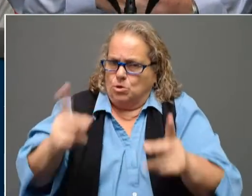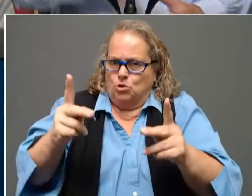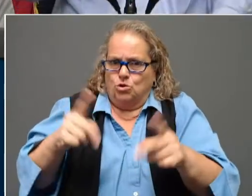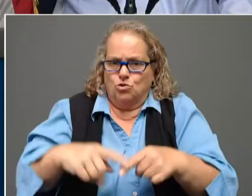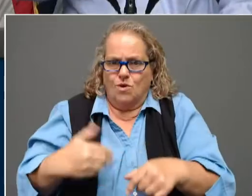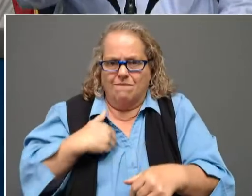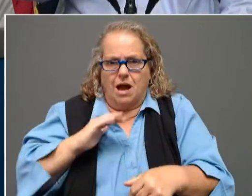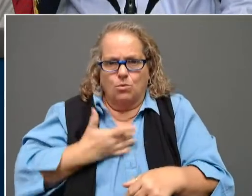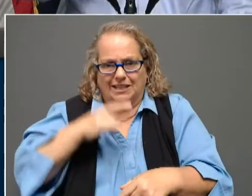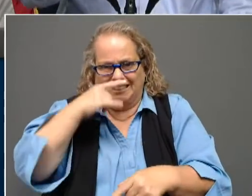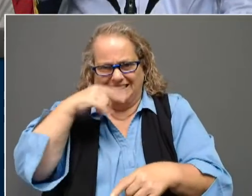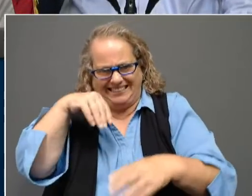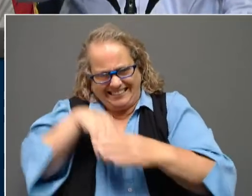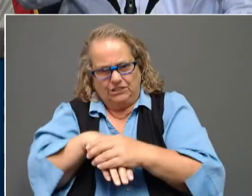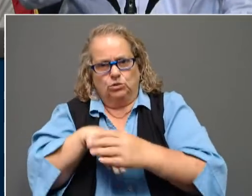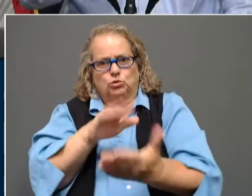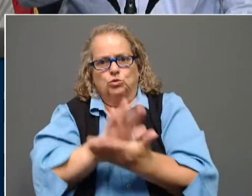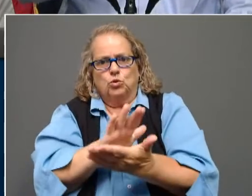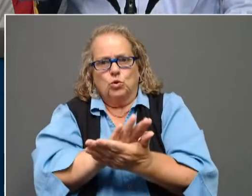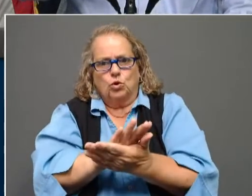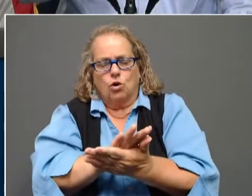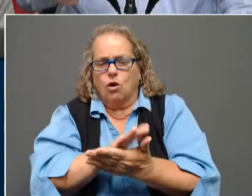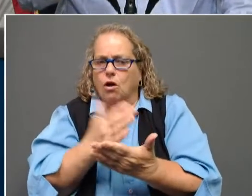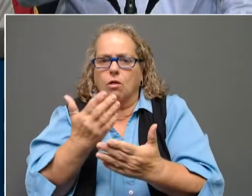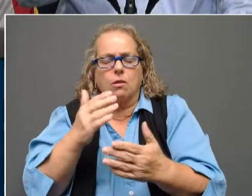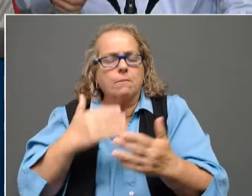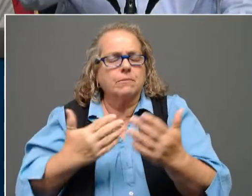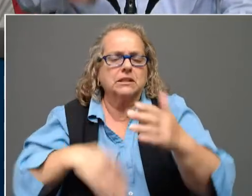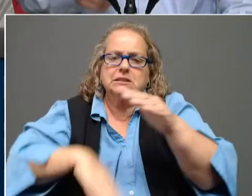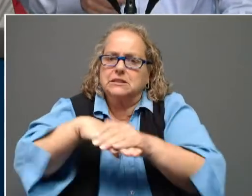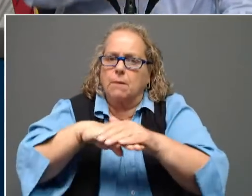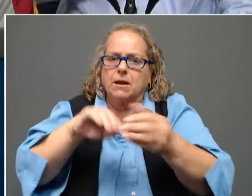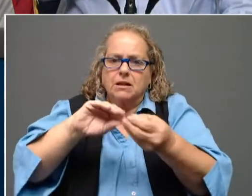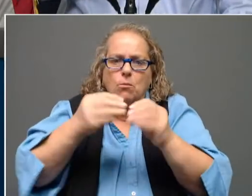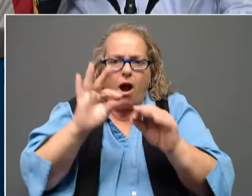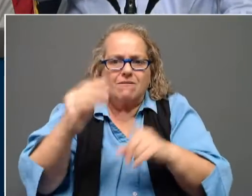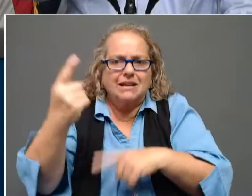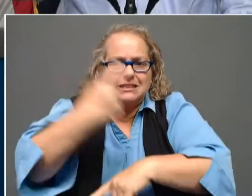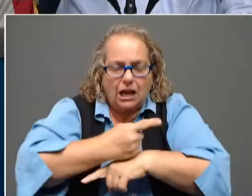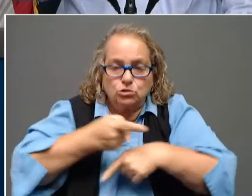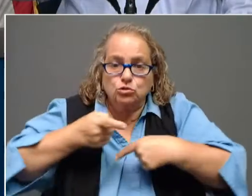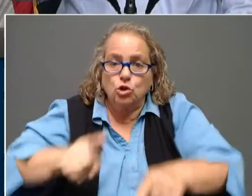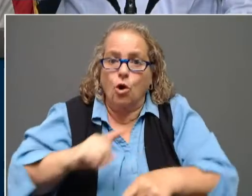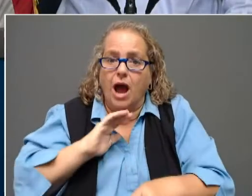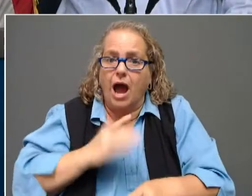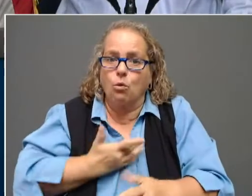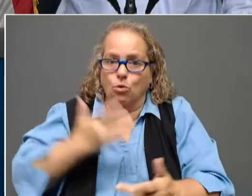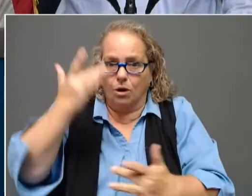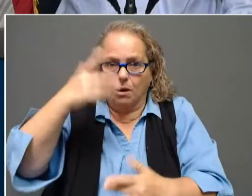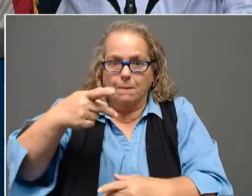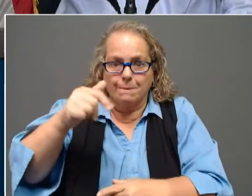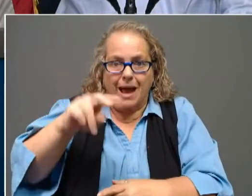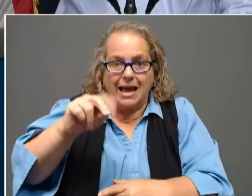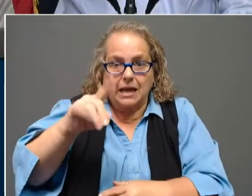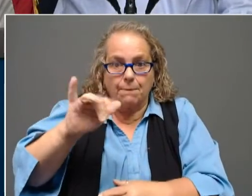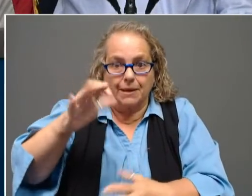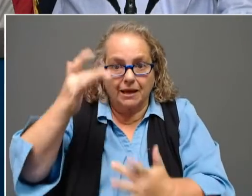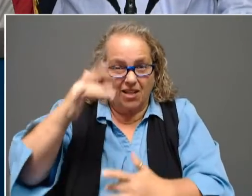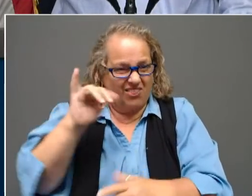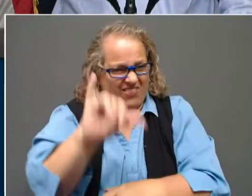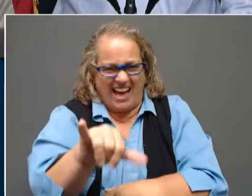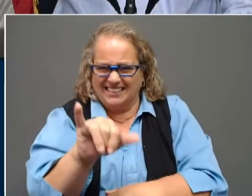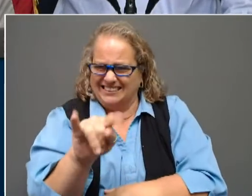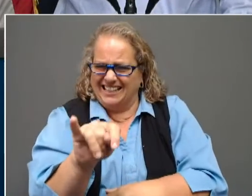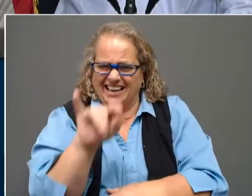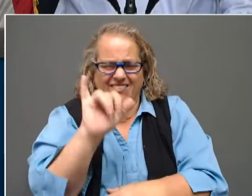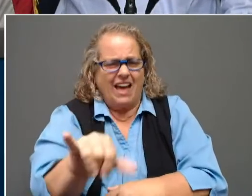in school the maximum number of days in the midst of a pandemic? That is it, folks. That should be our North